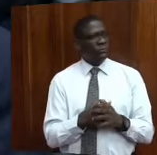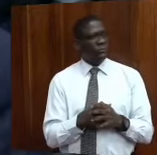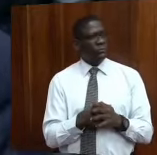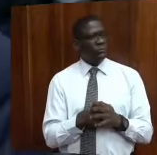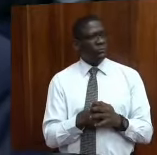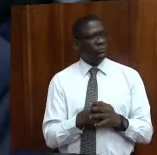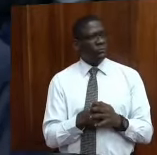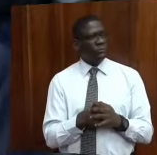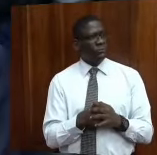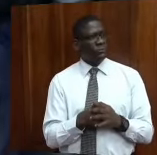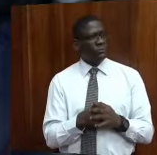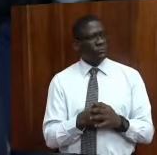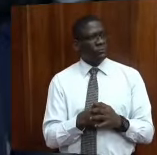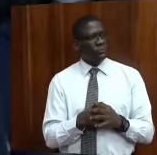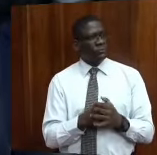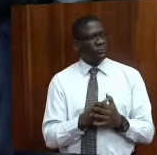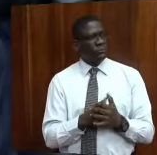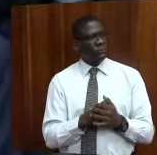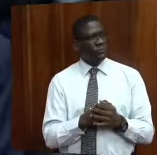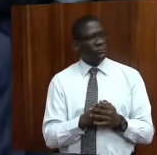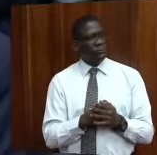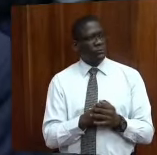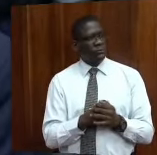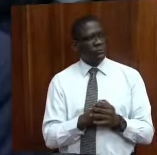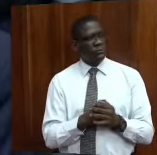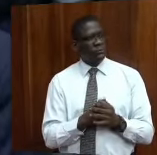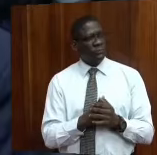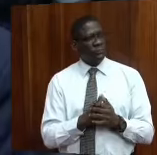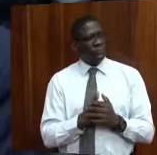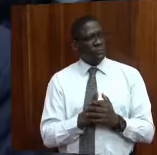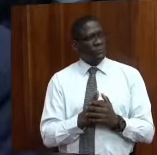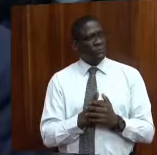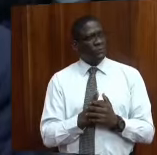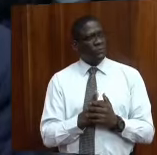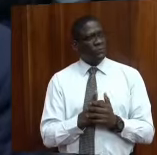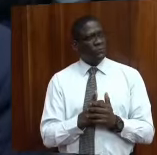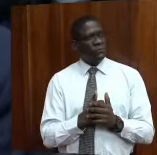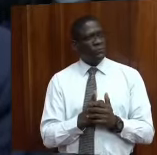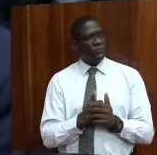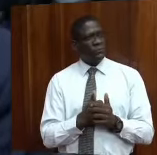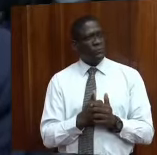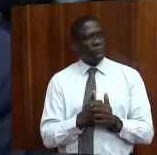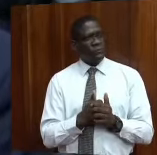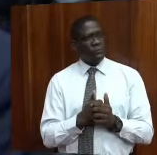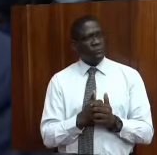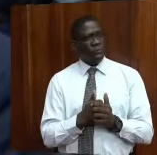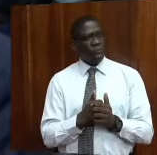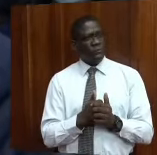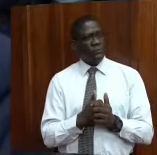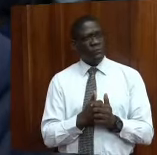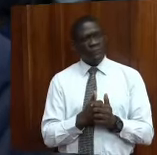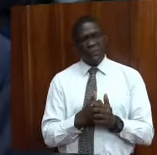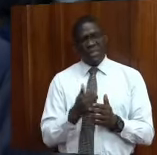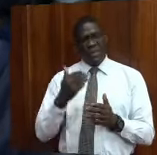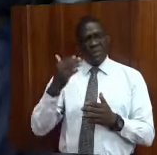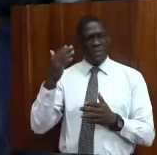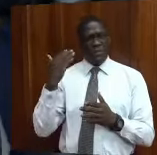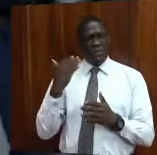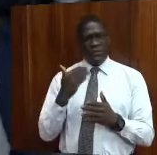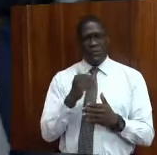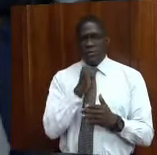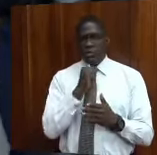that separated the fortunate few from the marginalized many who were condemned to a life of dashed hopes and